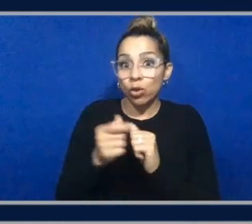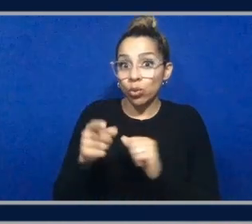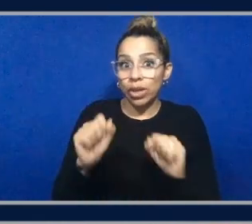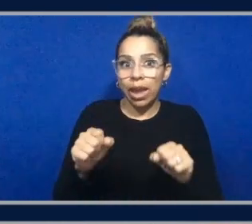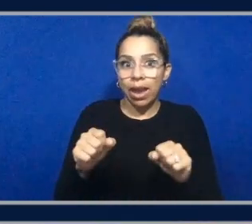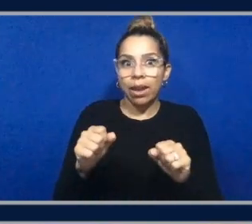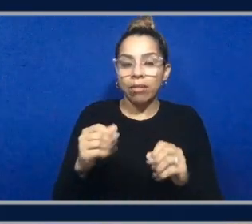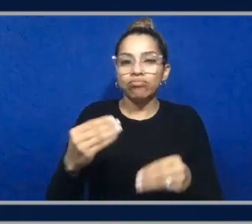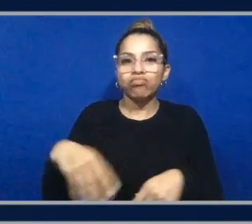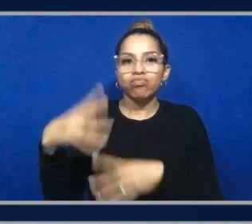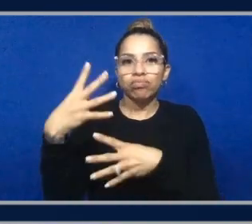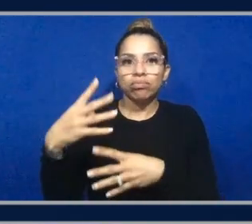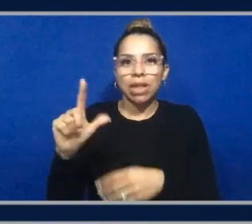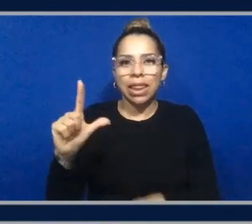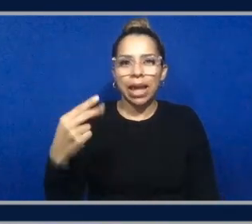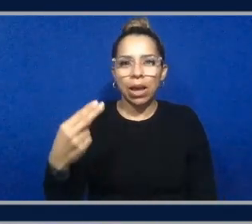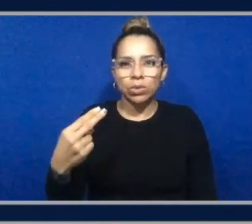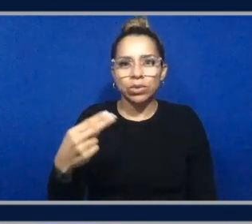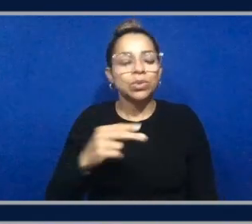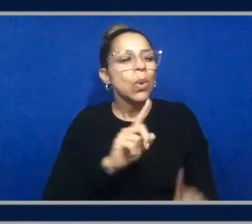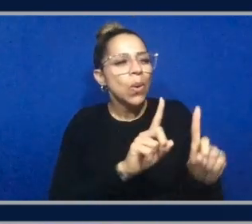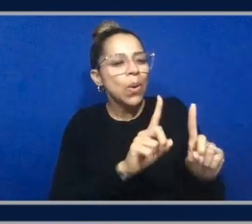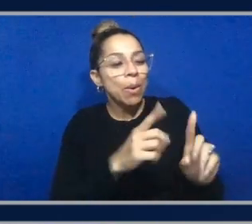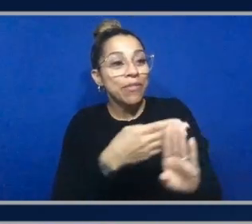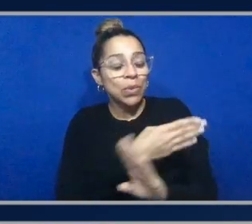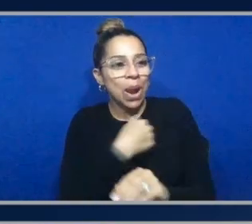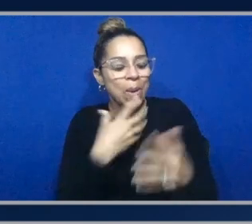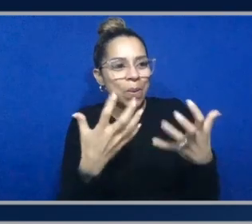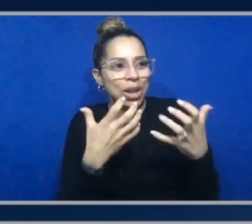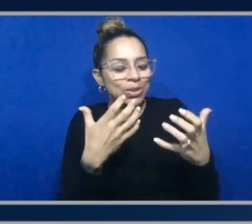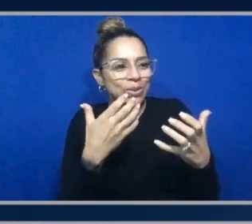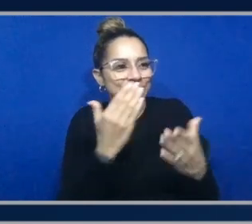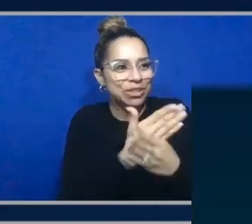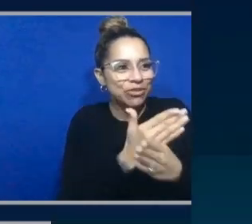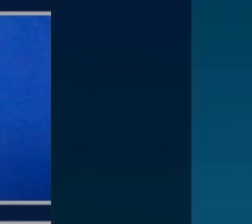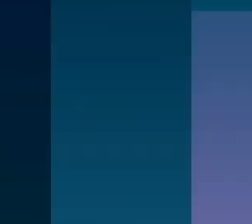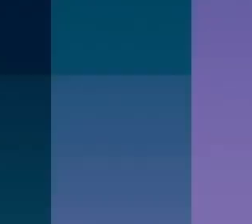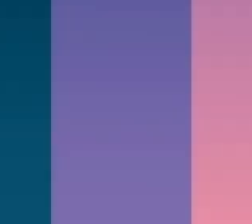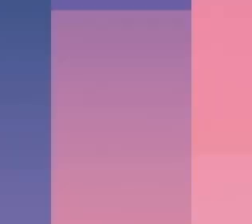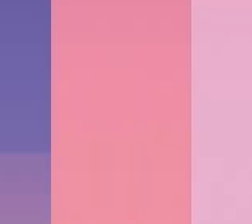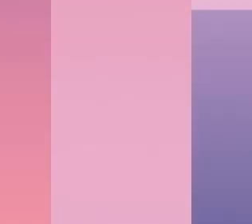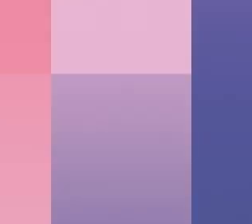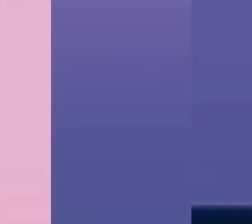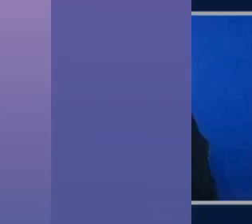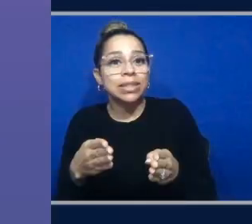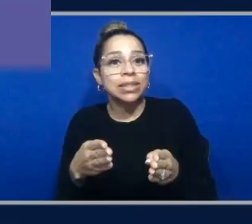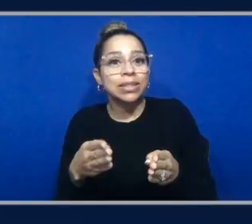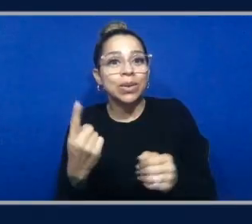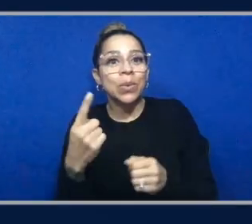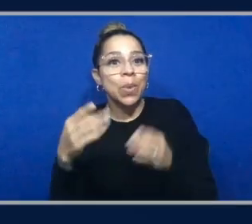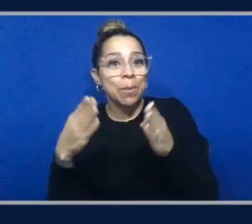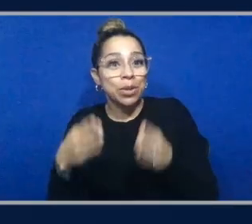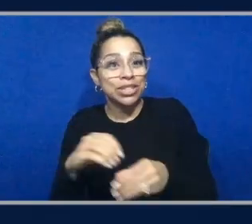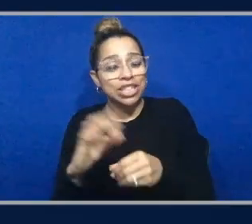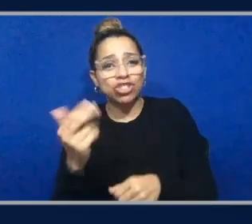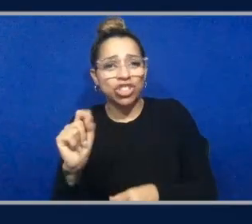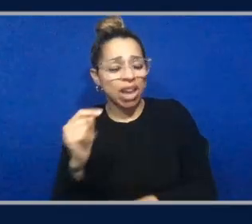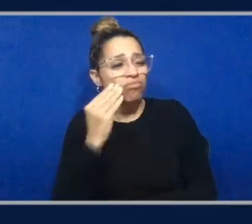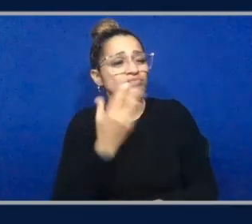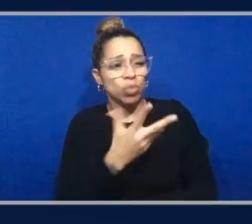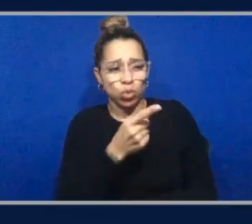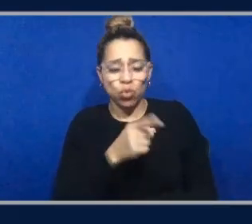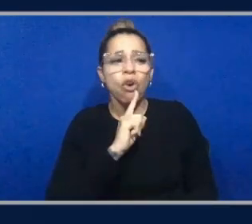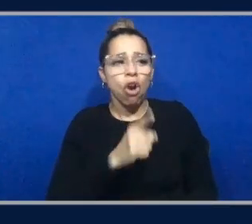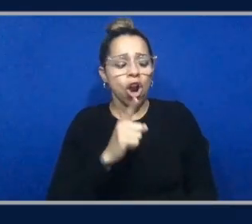Okay. Before we do that, I just want to cut you off because someone in the chat would like you to know that you are a gentleman and a scholar. Oh, thank you very